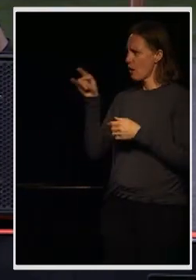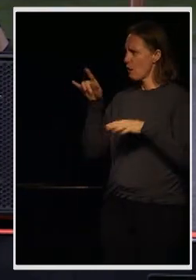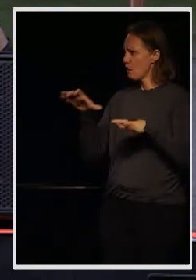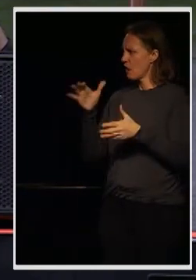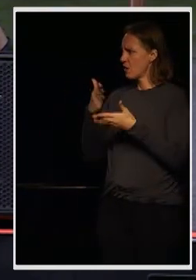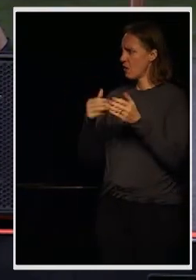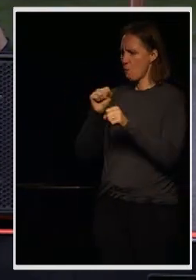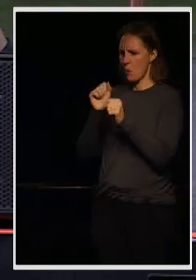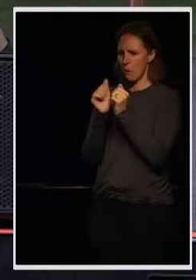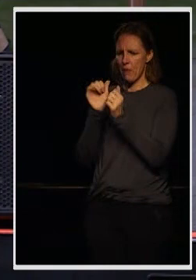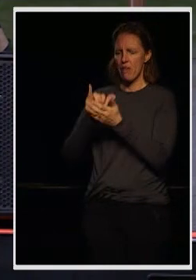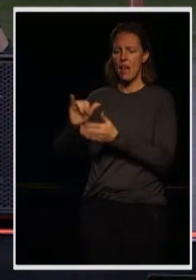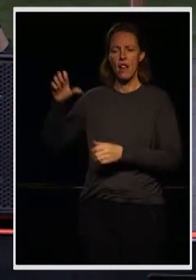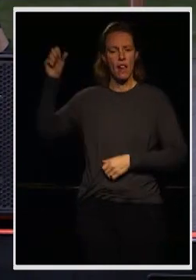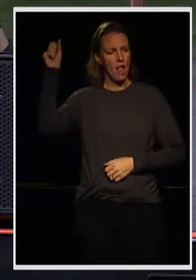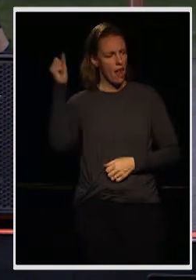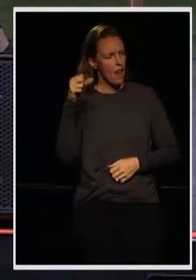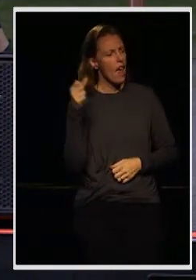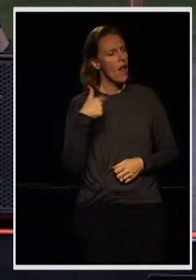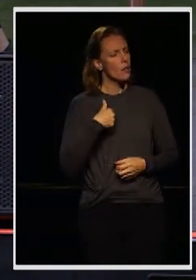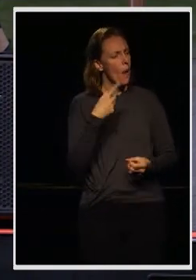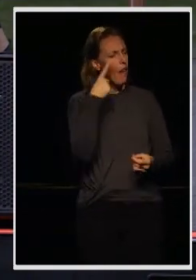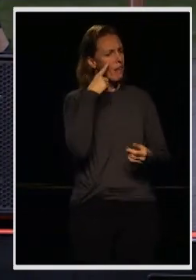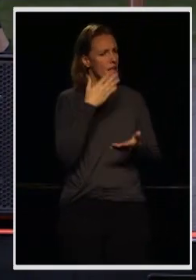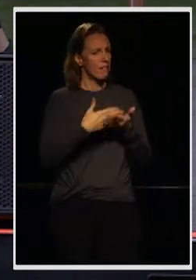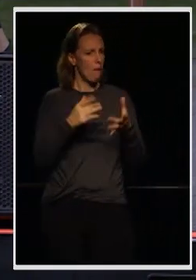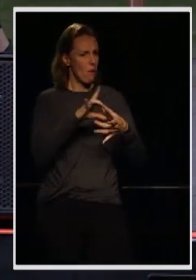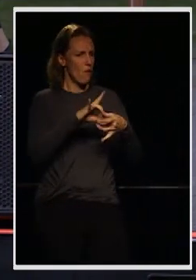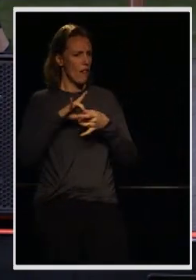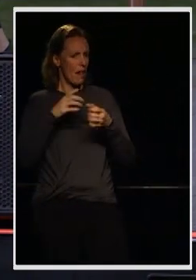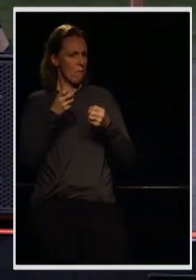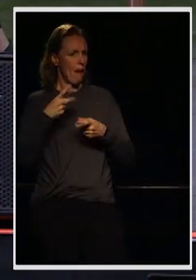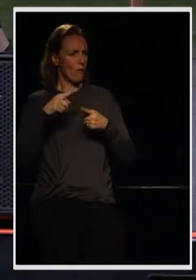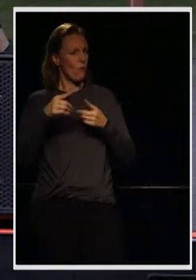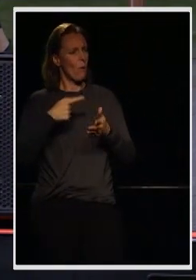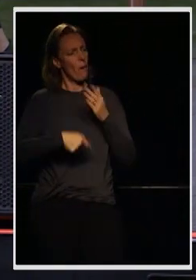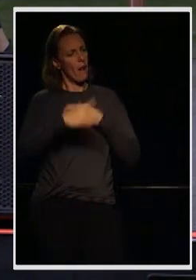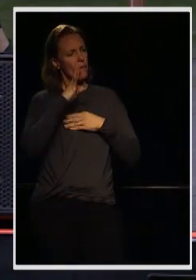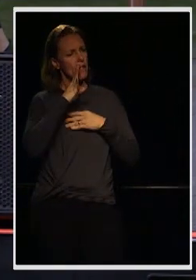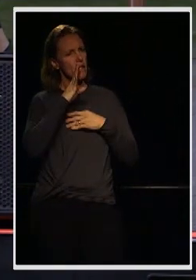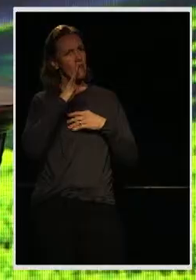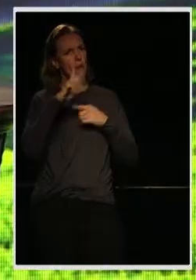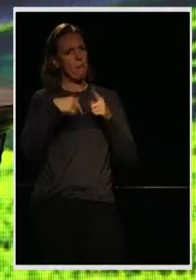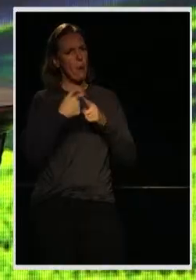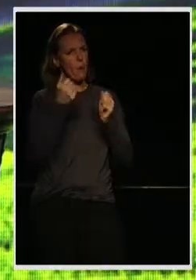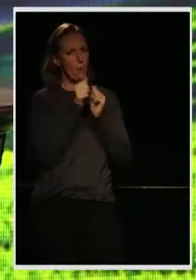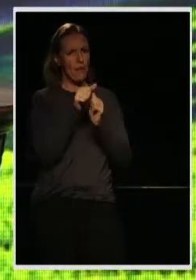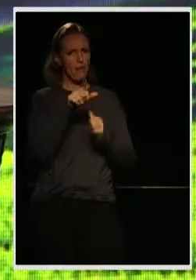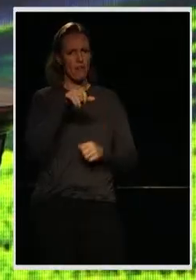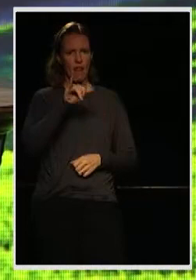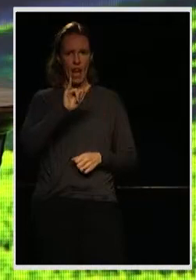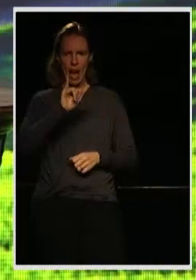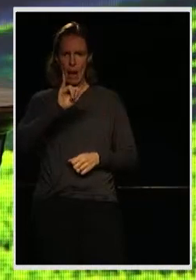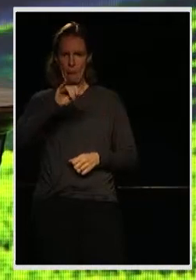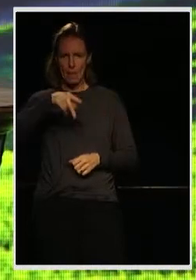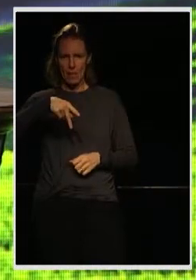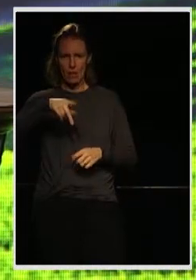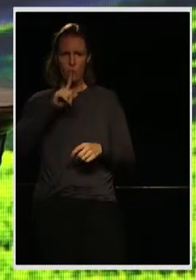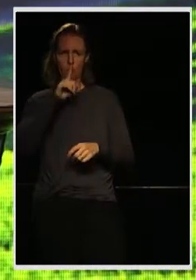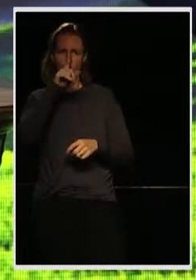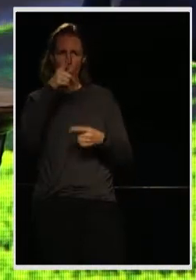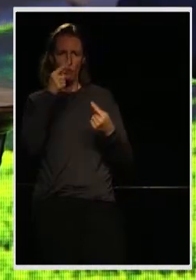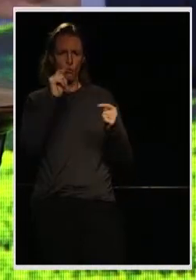on that. Yeah, so I think, some of it relates back to what I was just talking about with the AI piece, which is really trying to